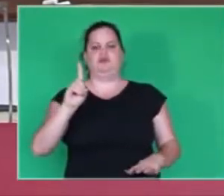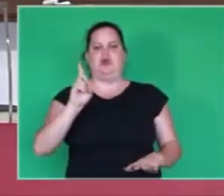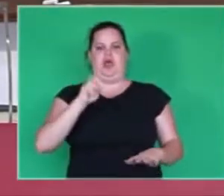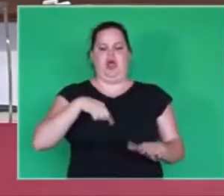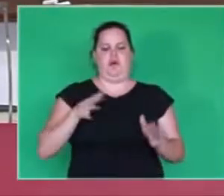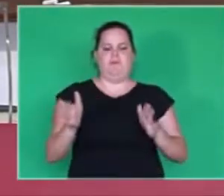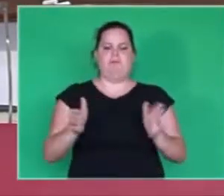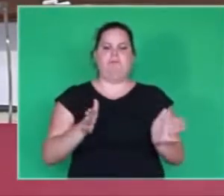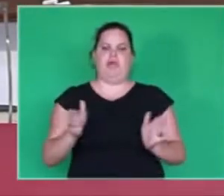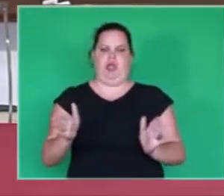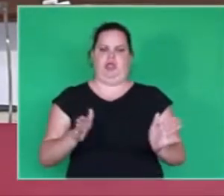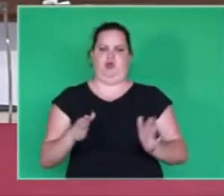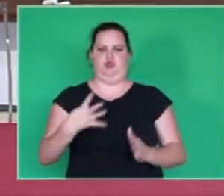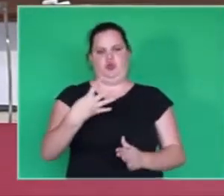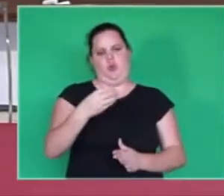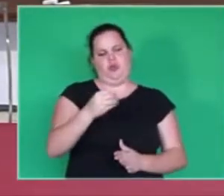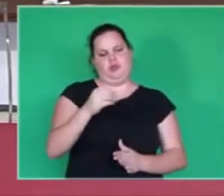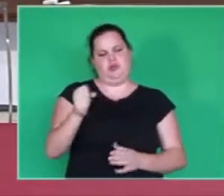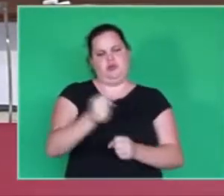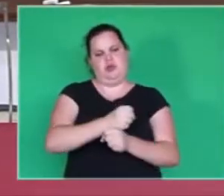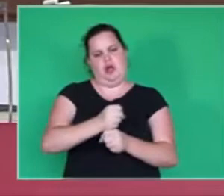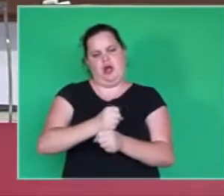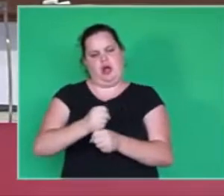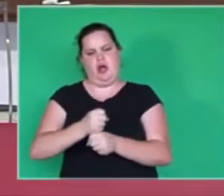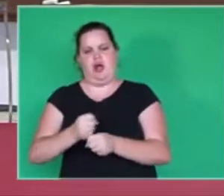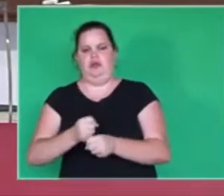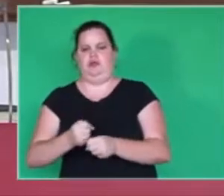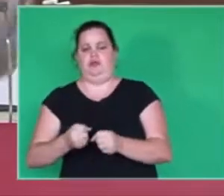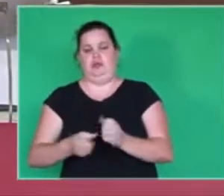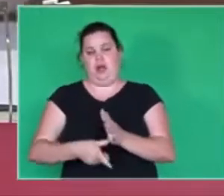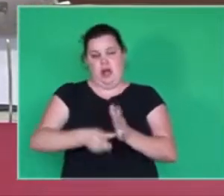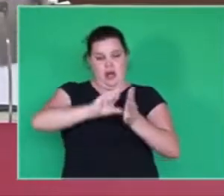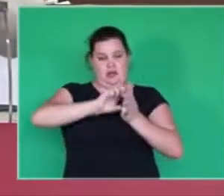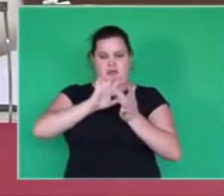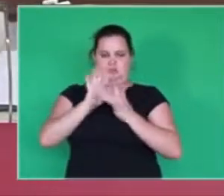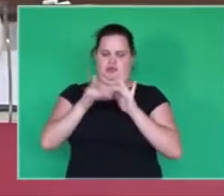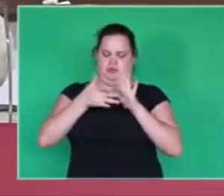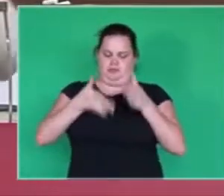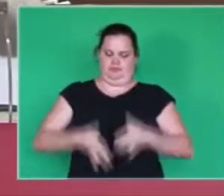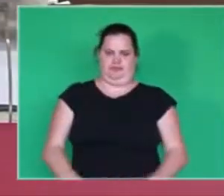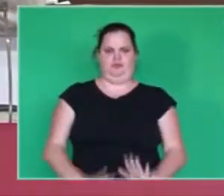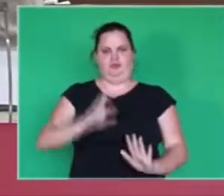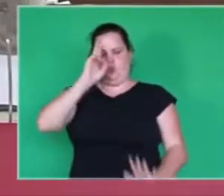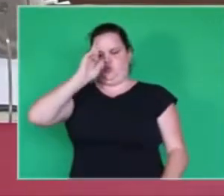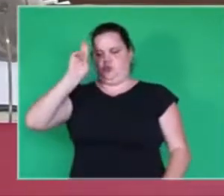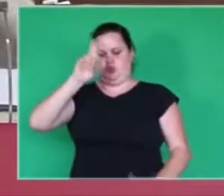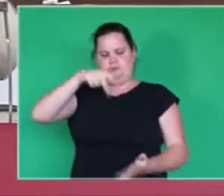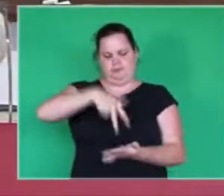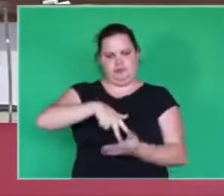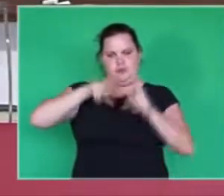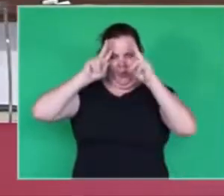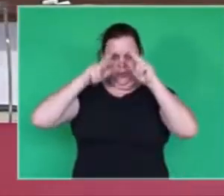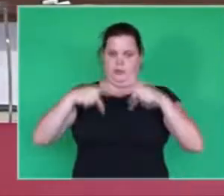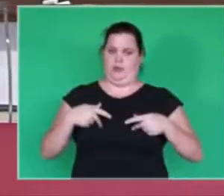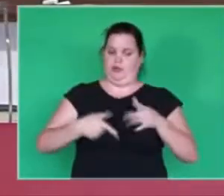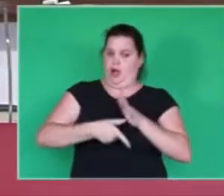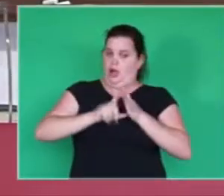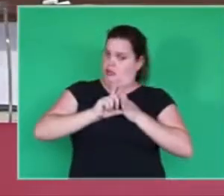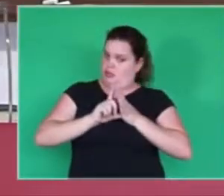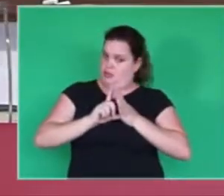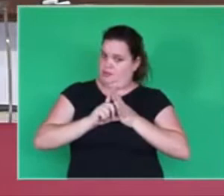time interbiblical. It was about a 400-year period before Jesus. It was much more,